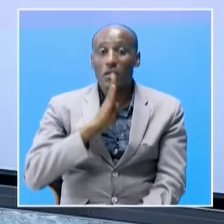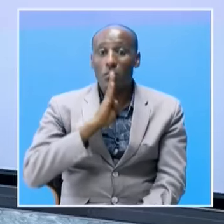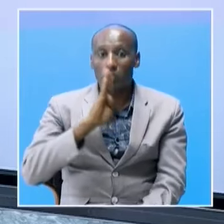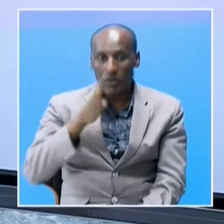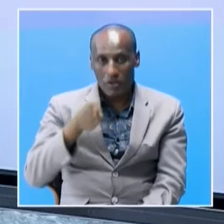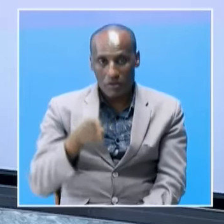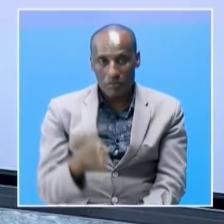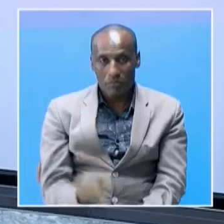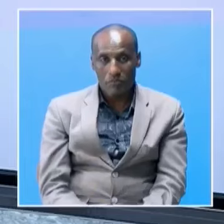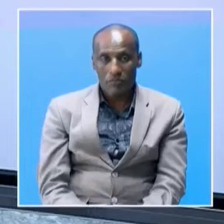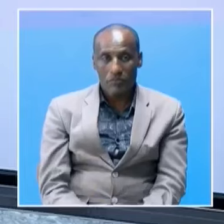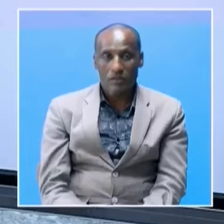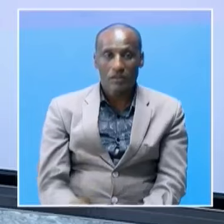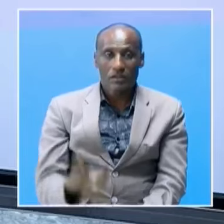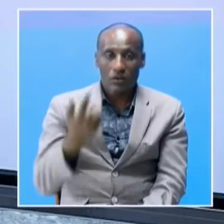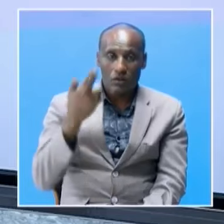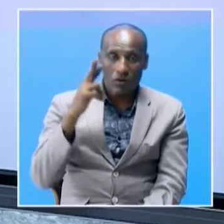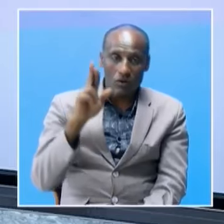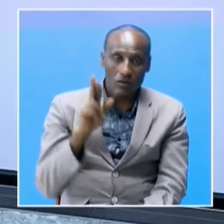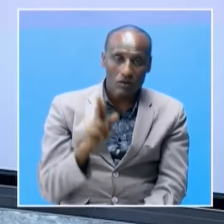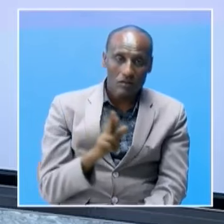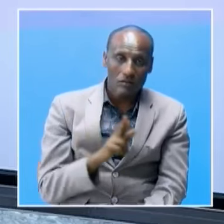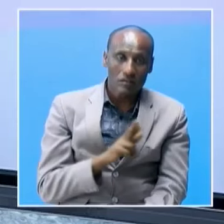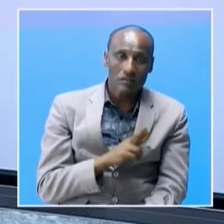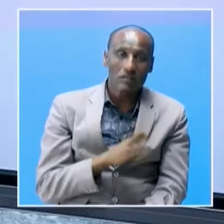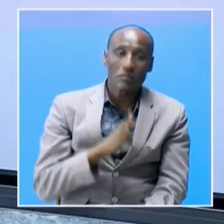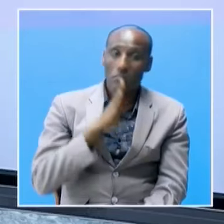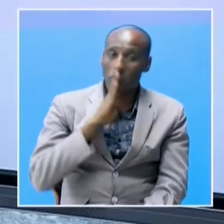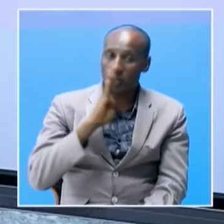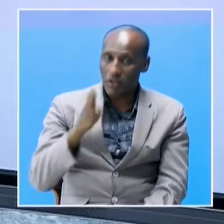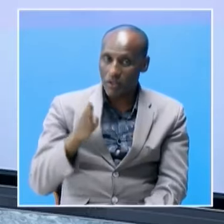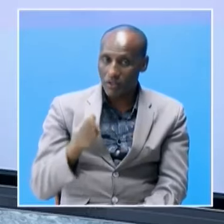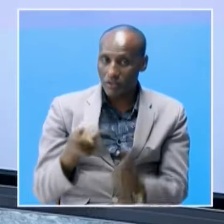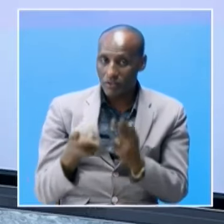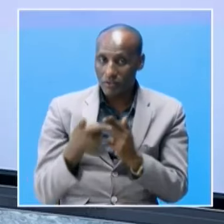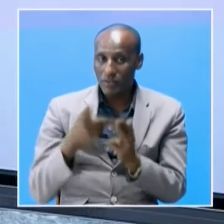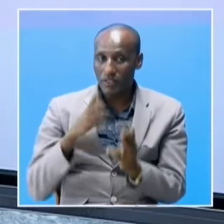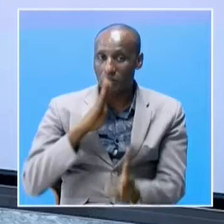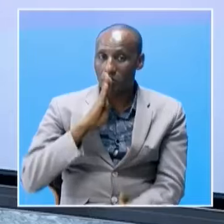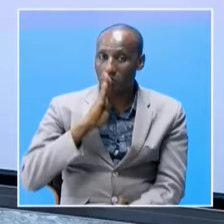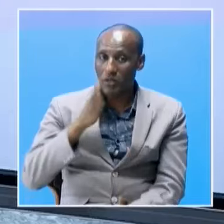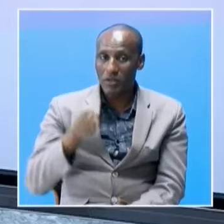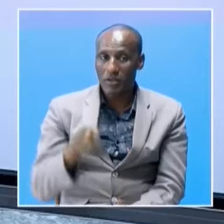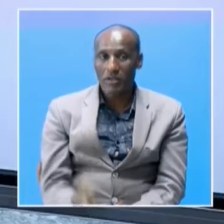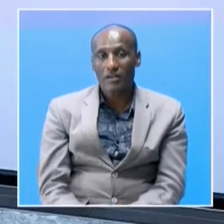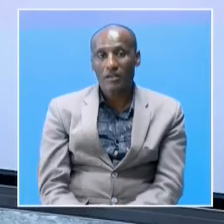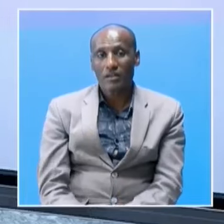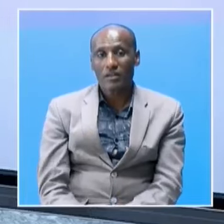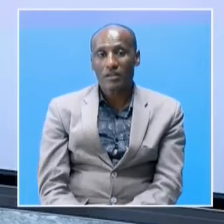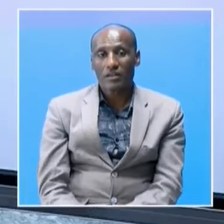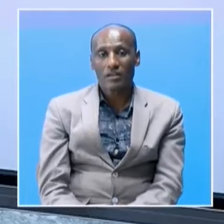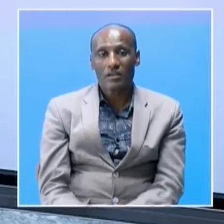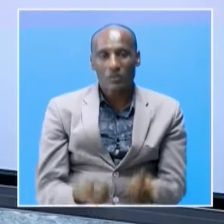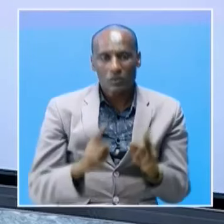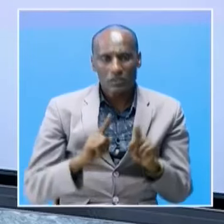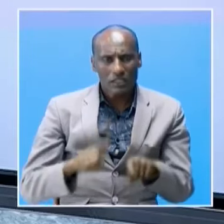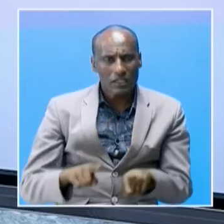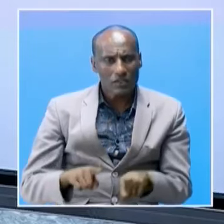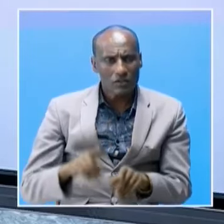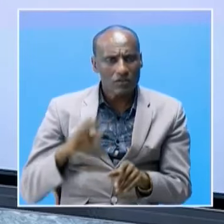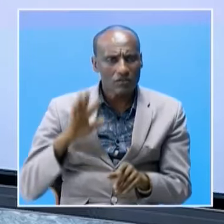here. Or on the third one, the same. Yes? Fortunately, we have also what? Be. What kind of verbs are